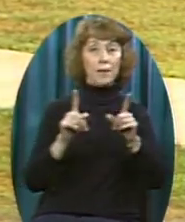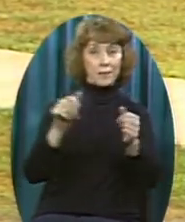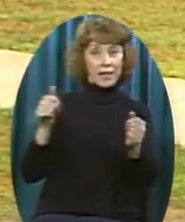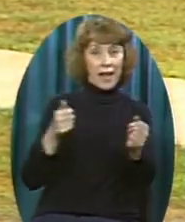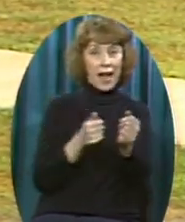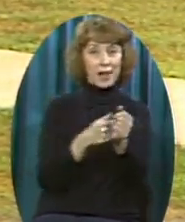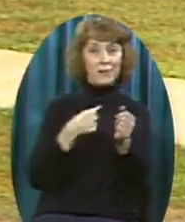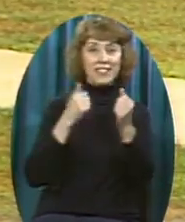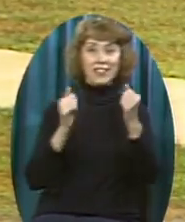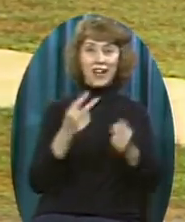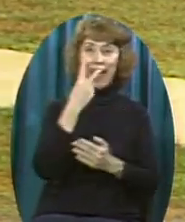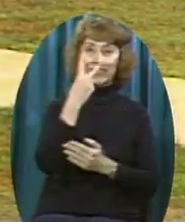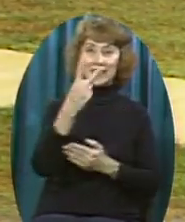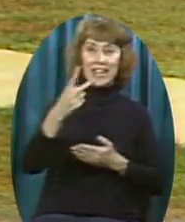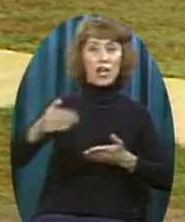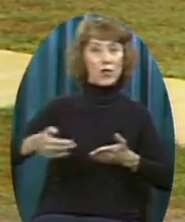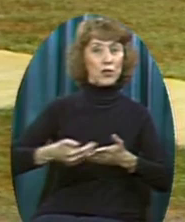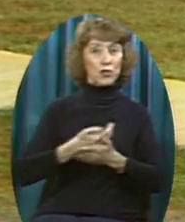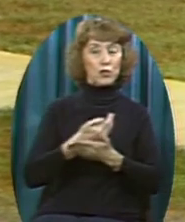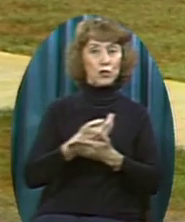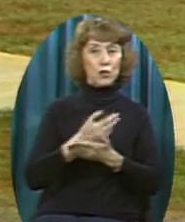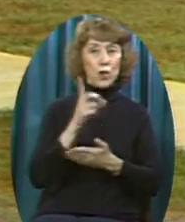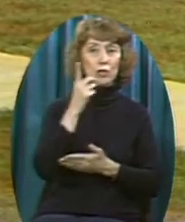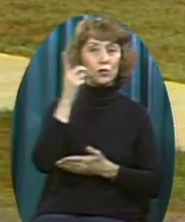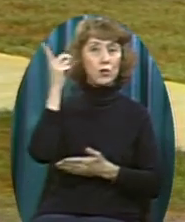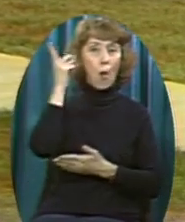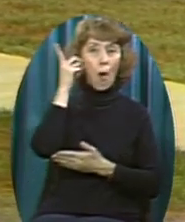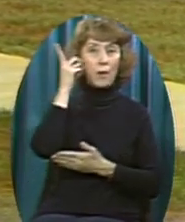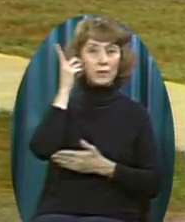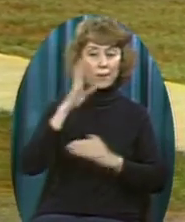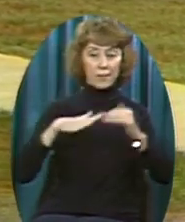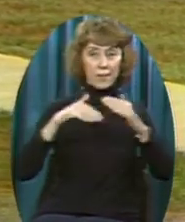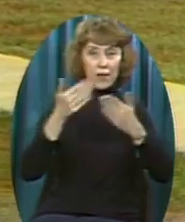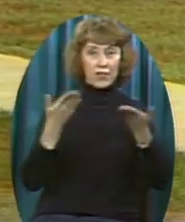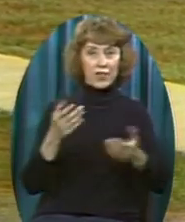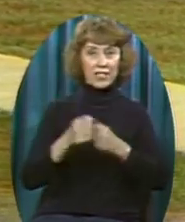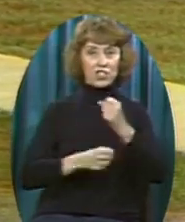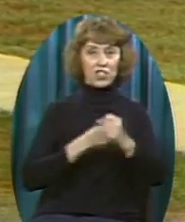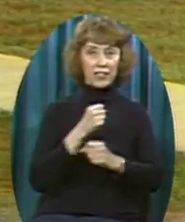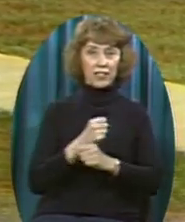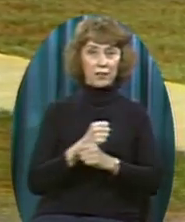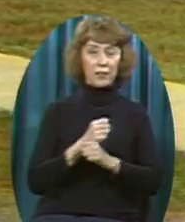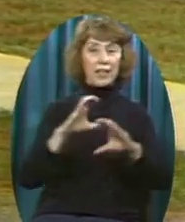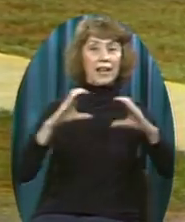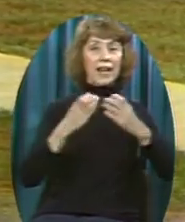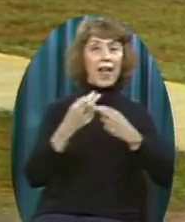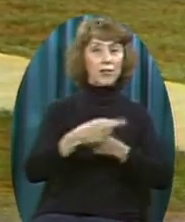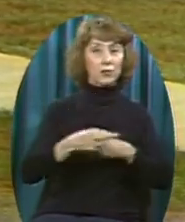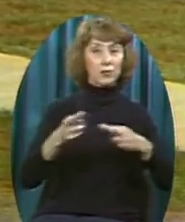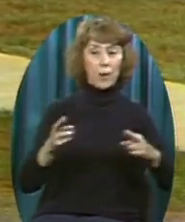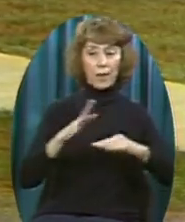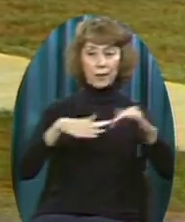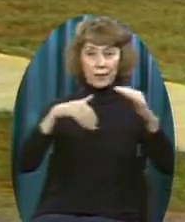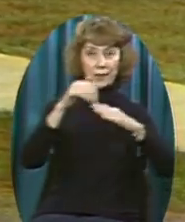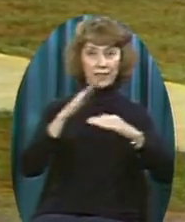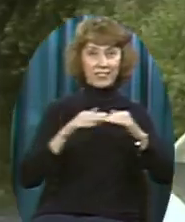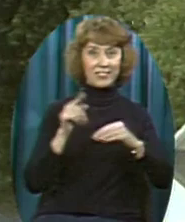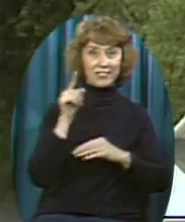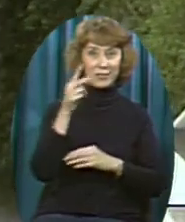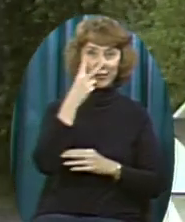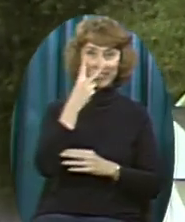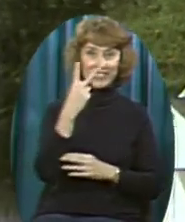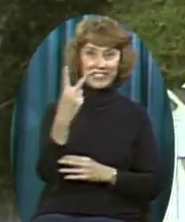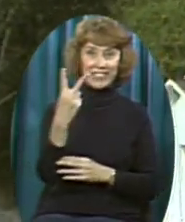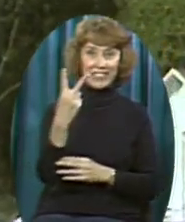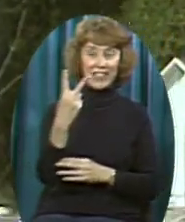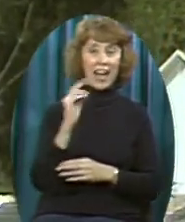new three-story brick dorms that have just gone up this year and just now occupied. Classrooms, buildings, way up there, the little spire